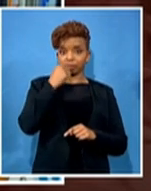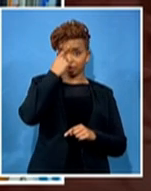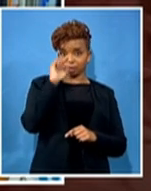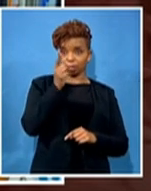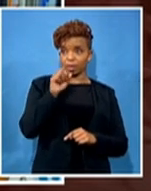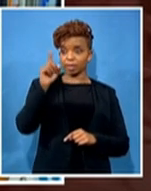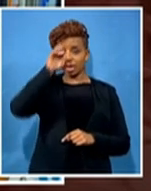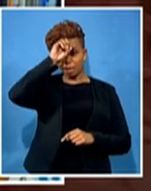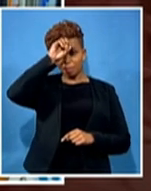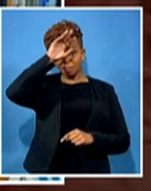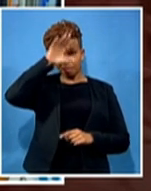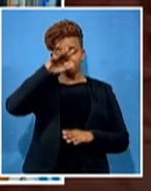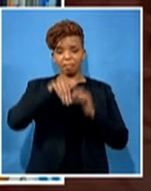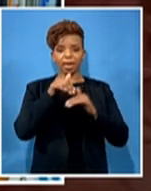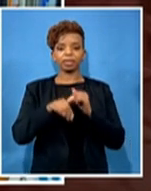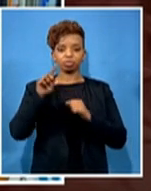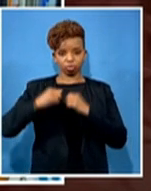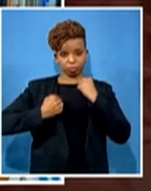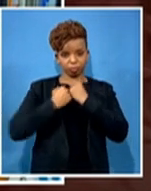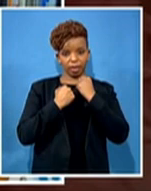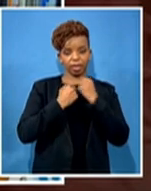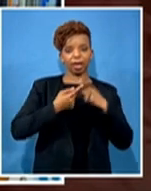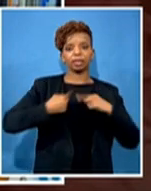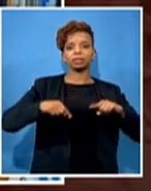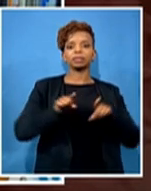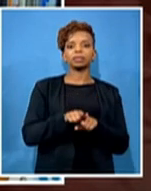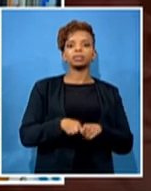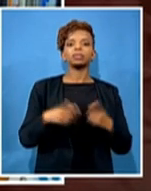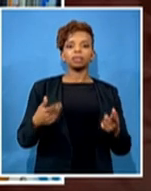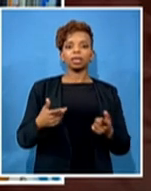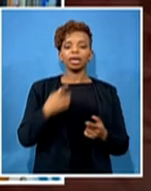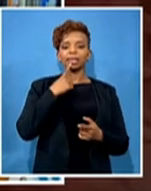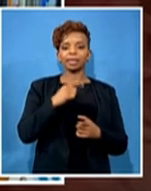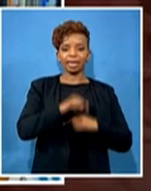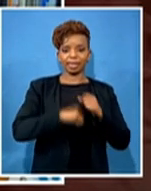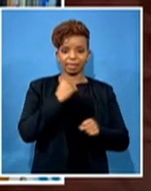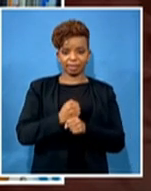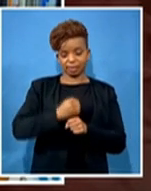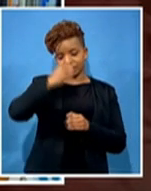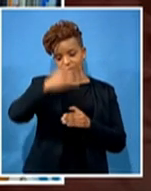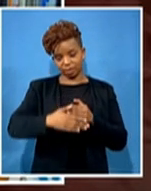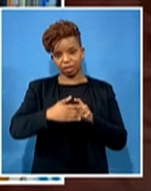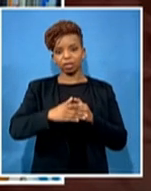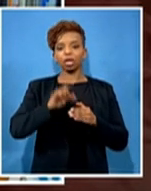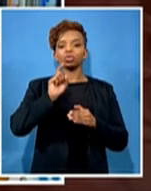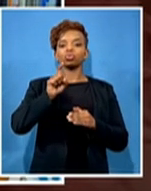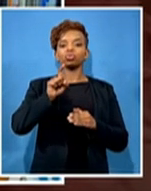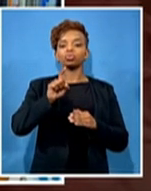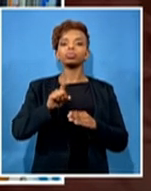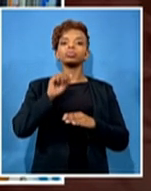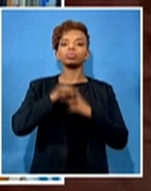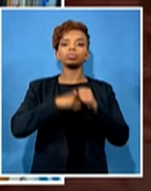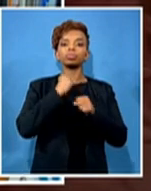but say by the end of the year, beginning of next year, it should be very close to full capacity again. We should be, we're seeing the